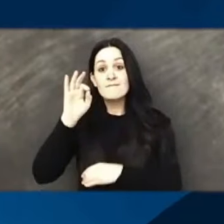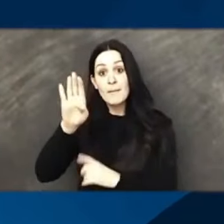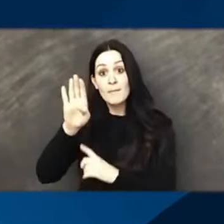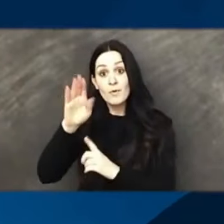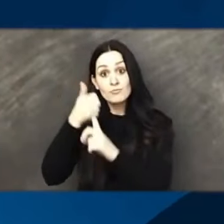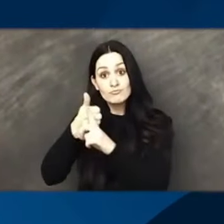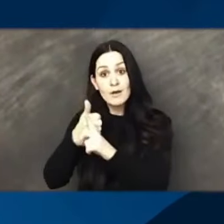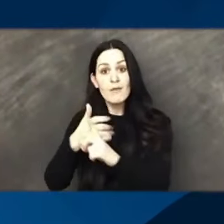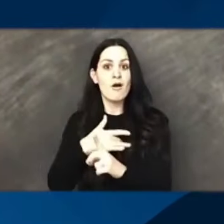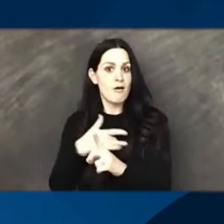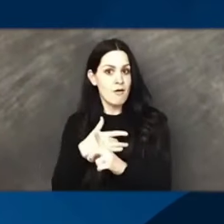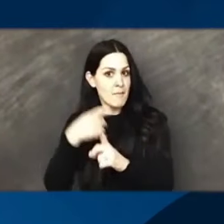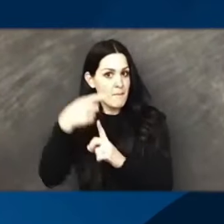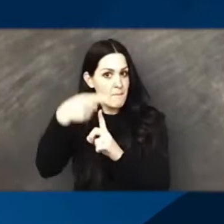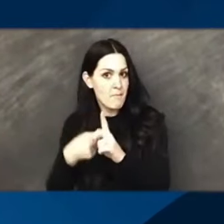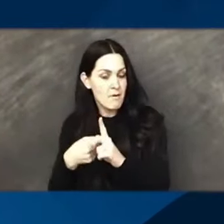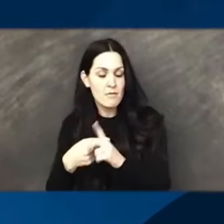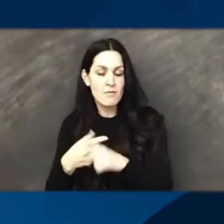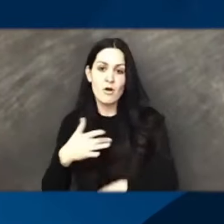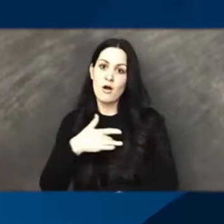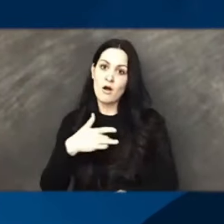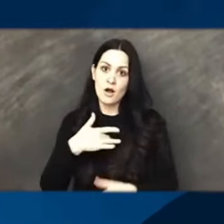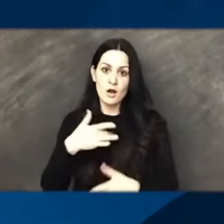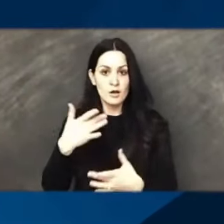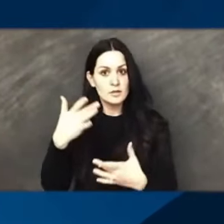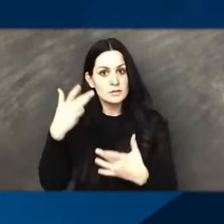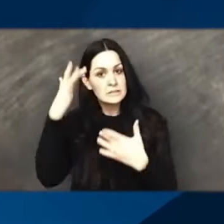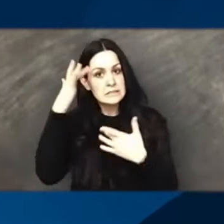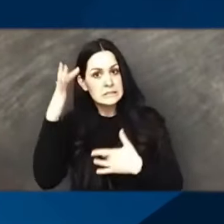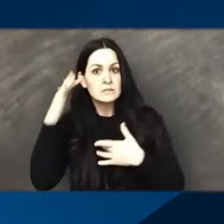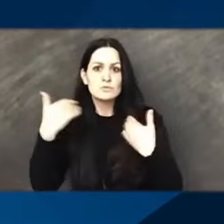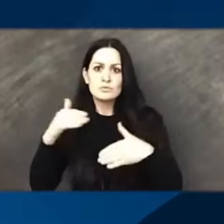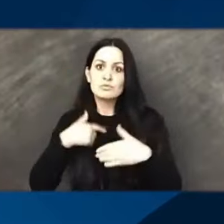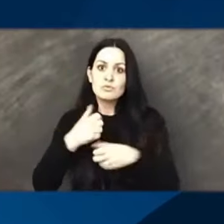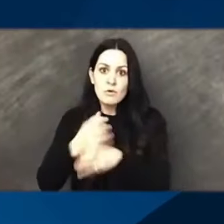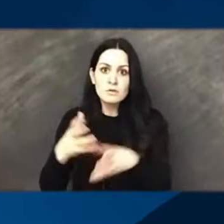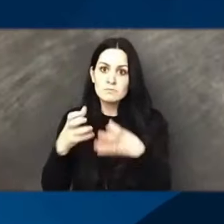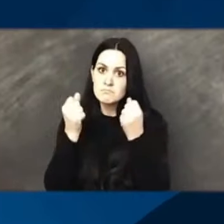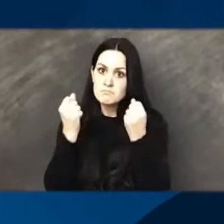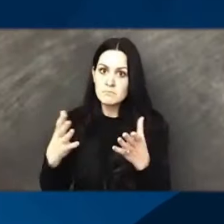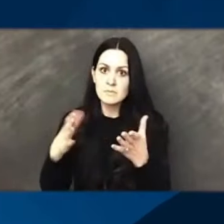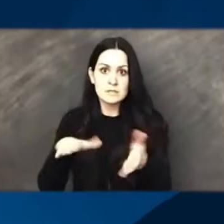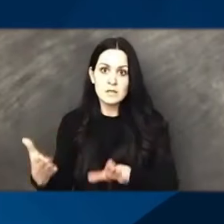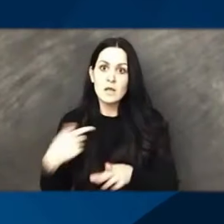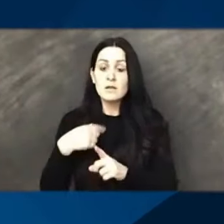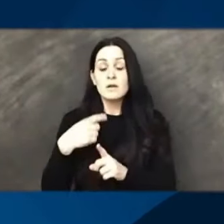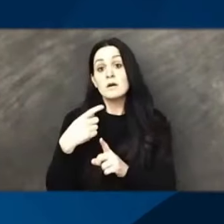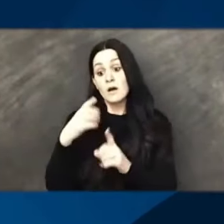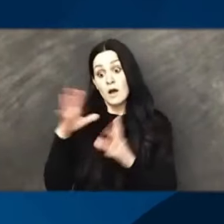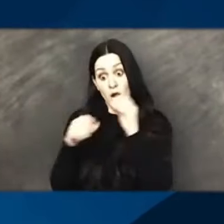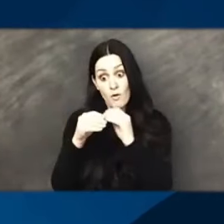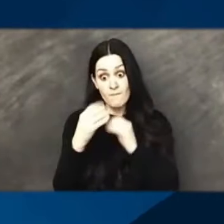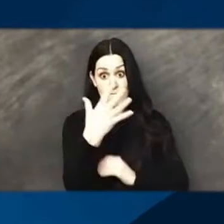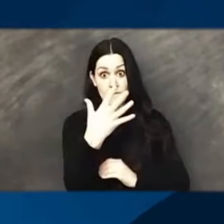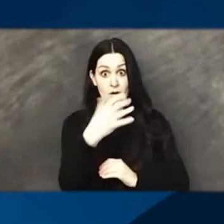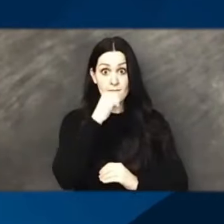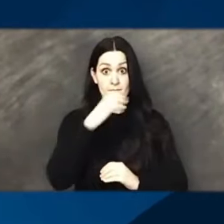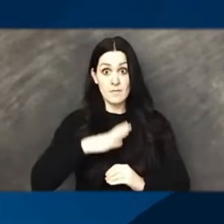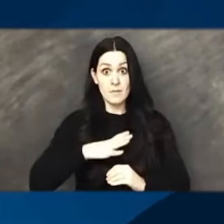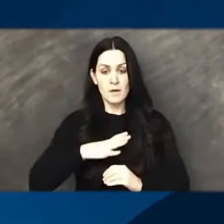Heart disease has long been the leading cause of death in the US for women, causing 1 in every 5 female